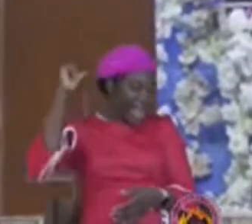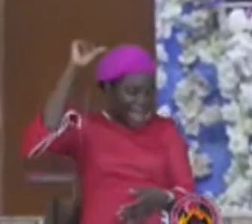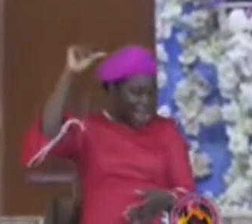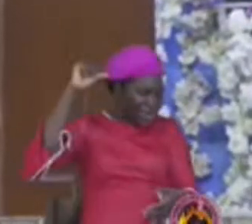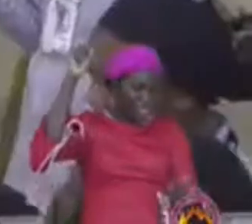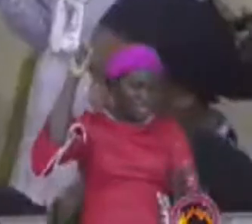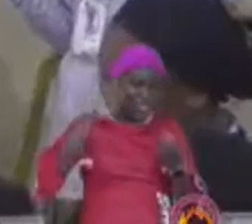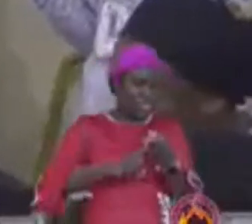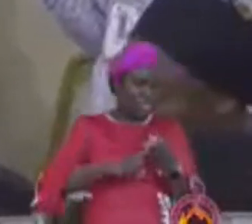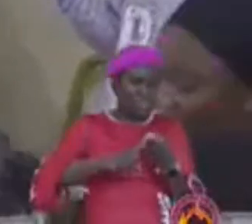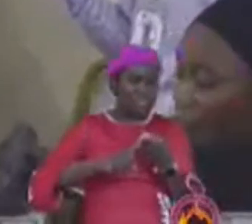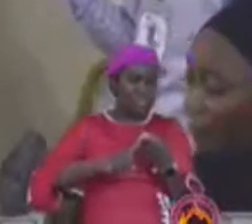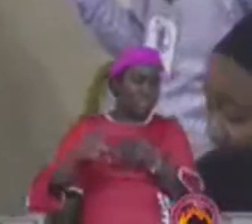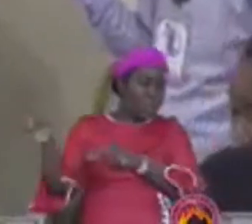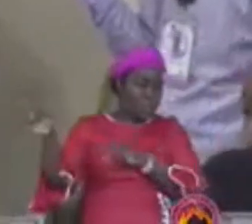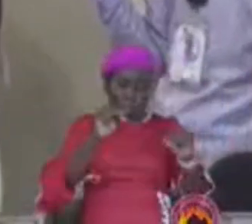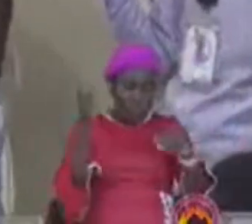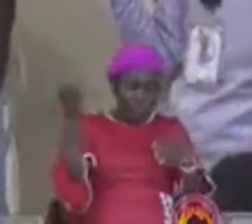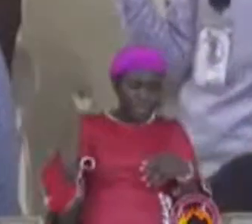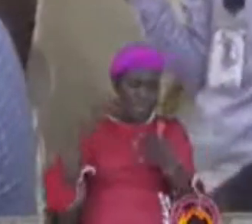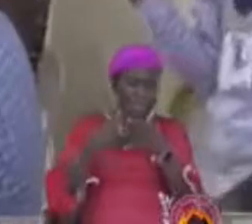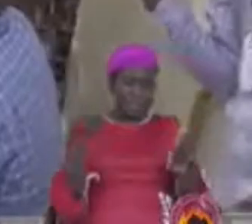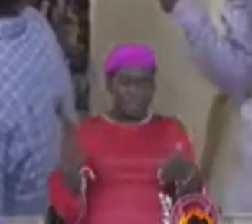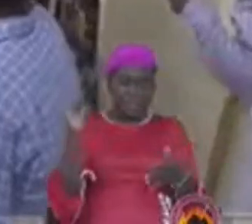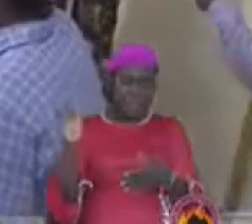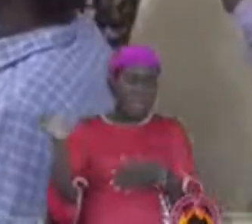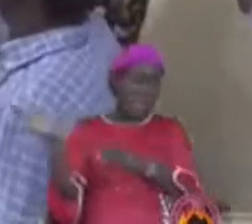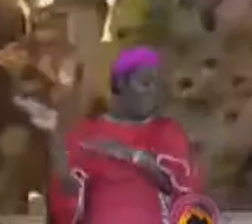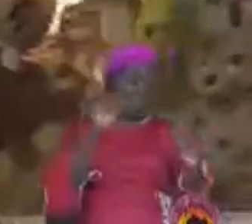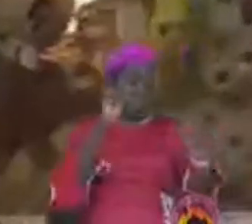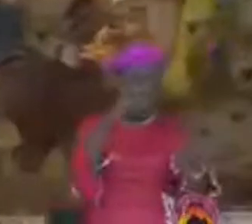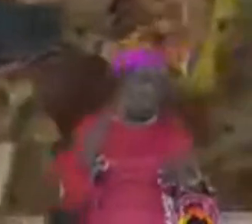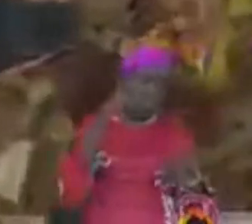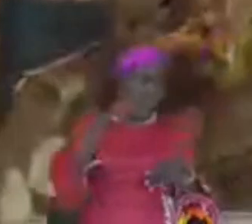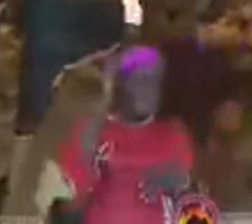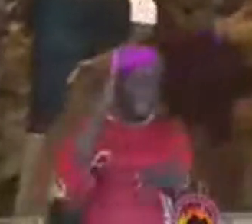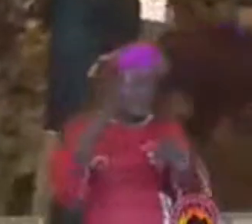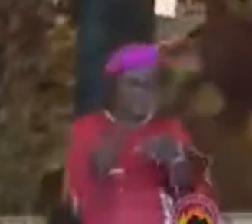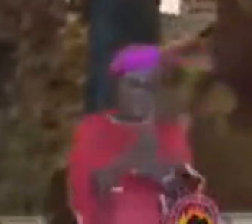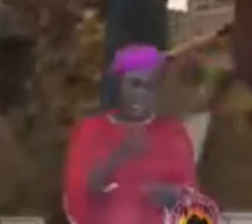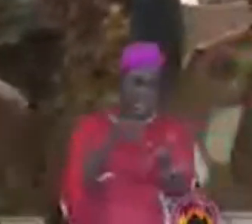to relocate them before they relocate you. You shall receive it in the name of